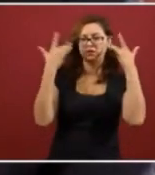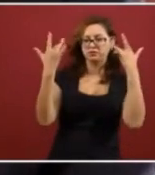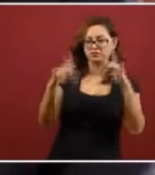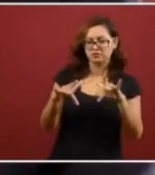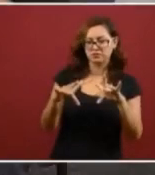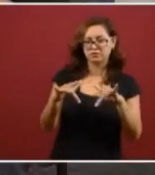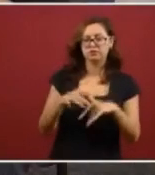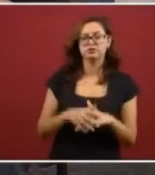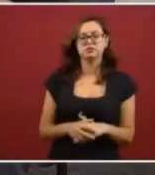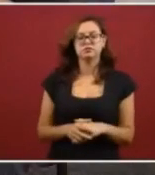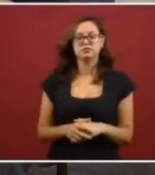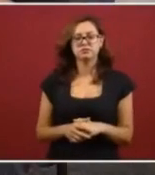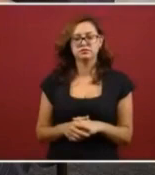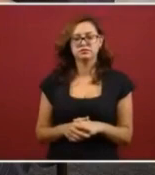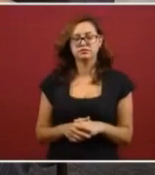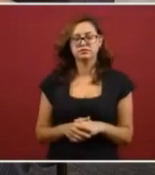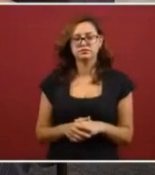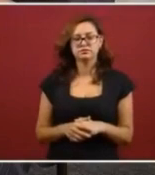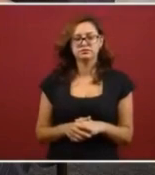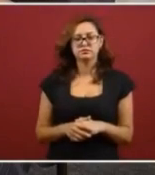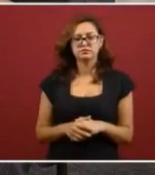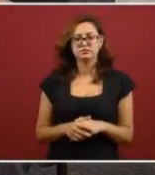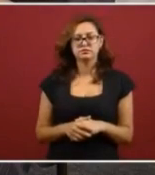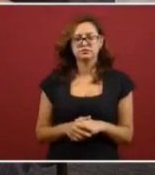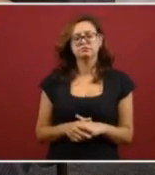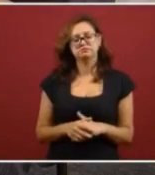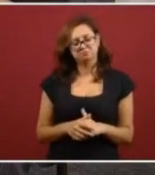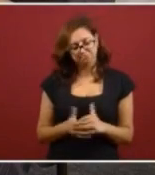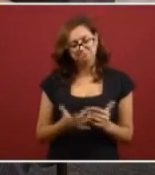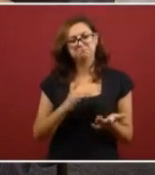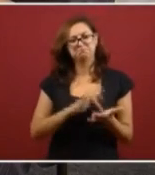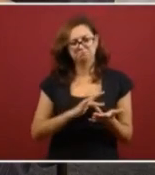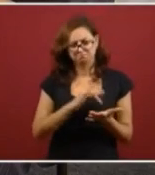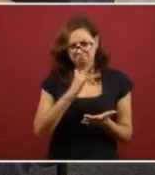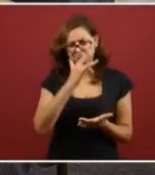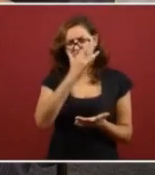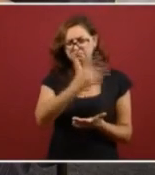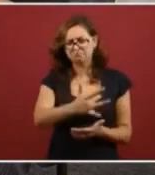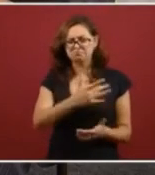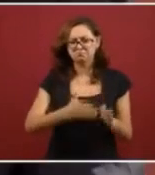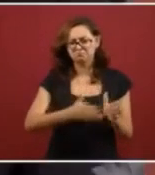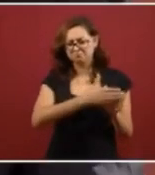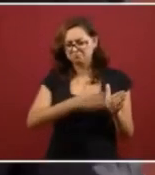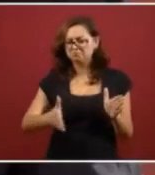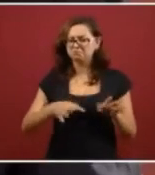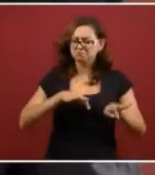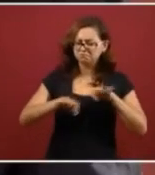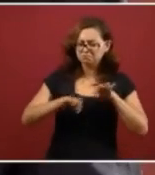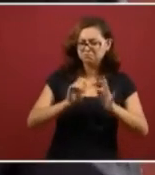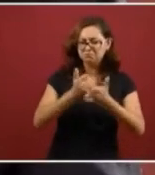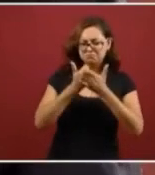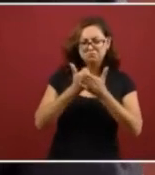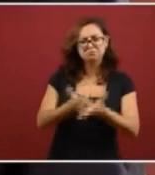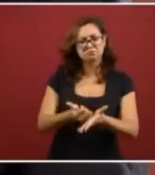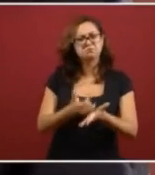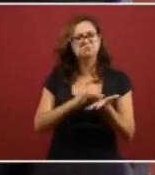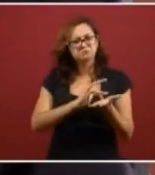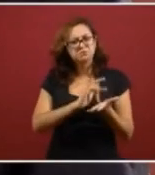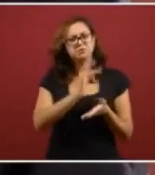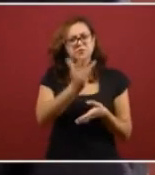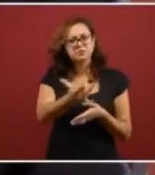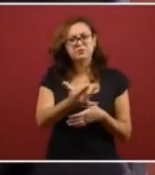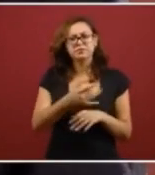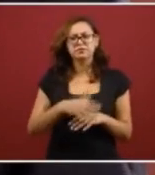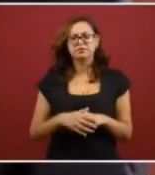Martínez. He also. Agradezco porque nos ayudó. I'm also thankful because he helped us a lot during his time.